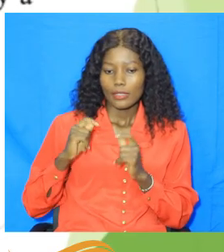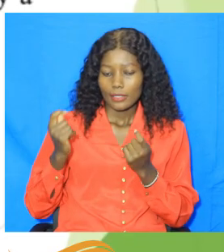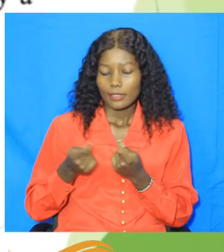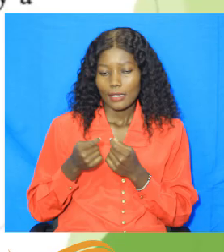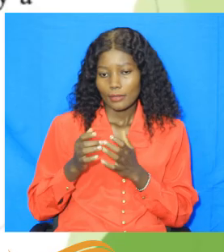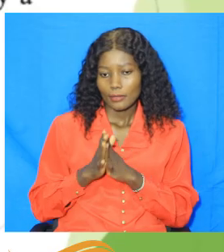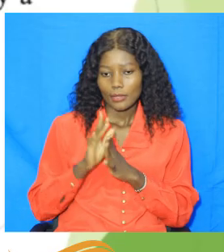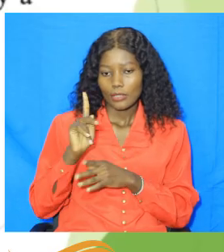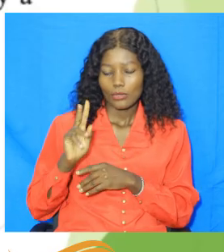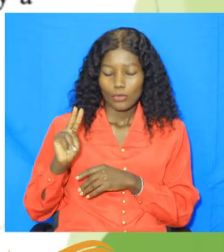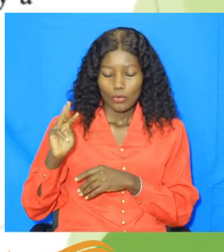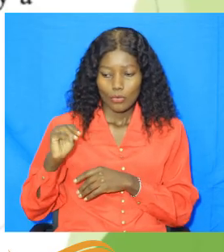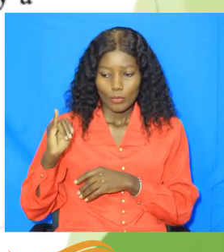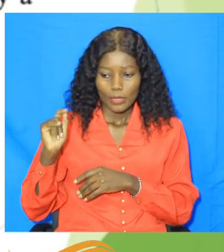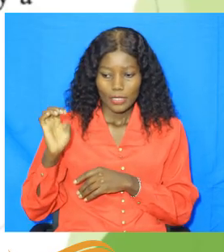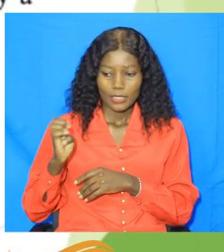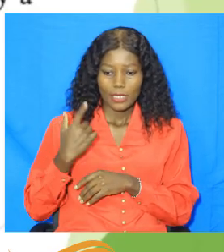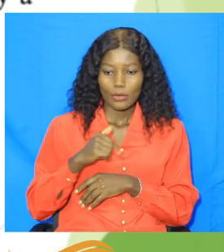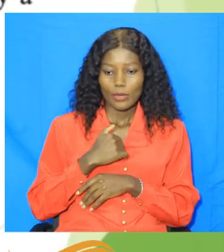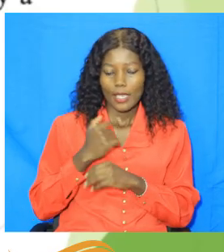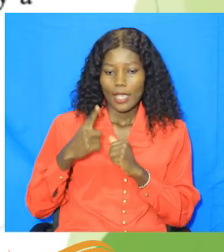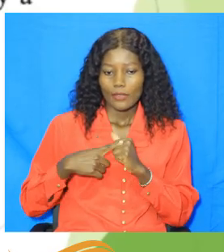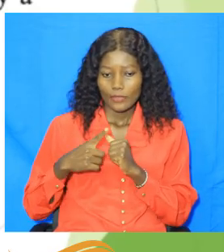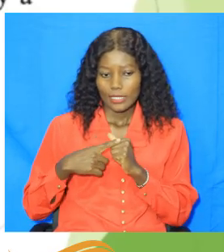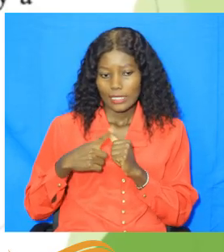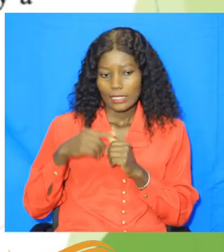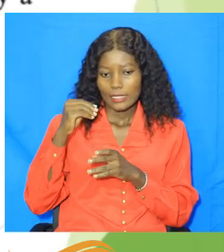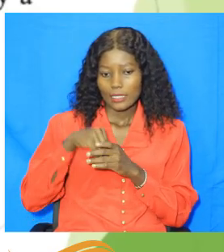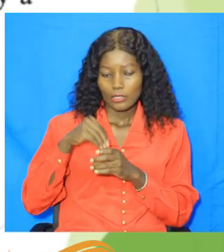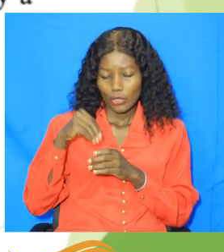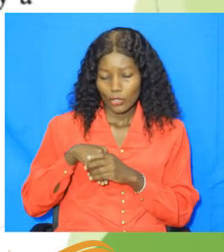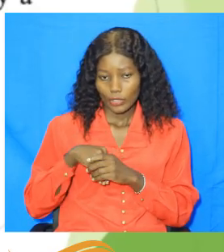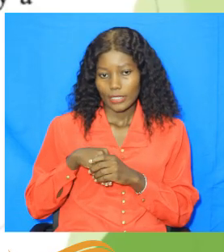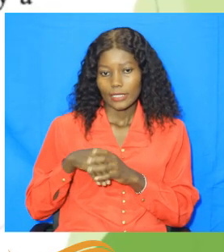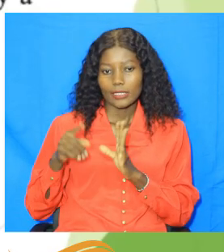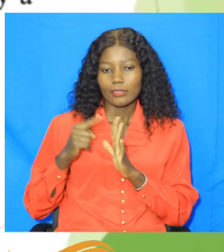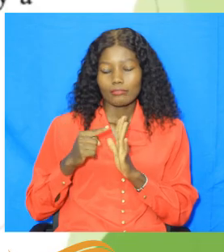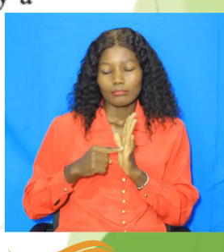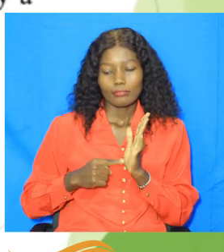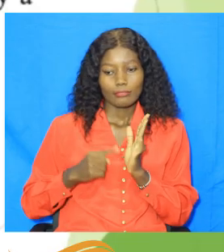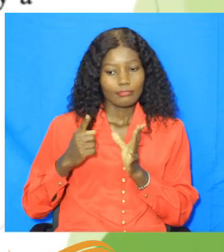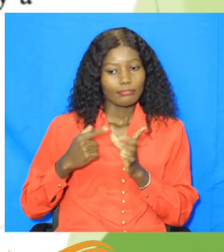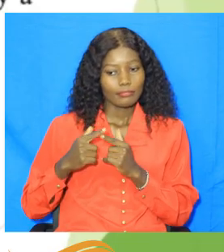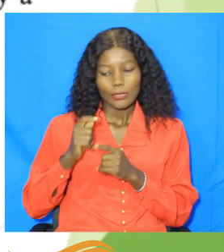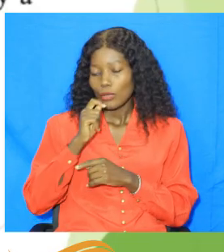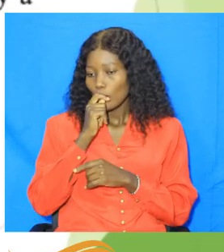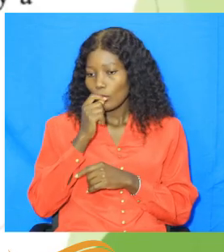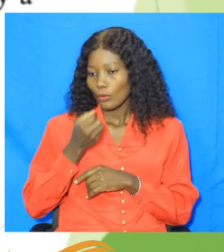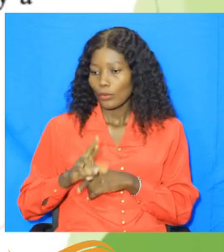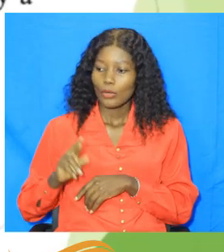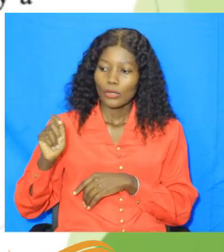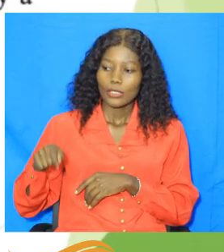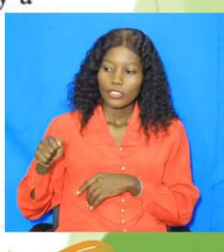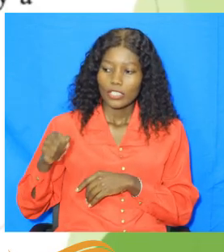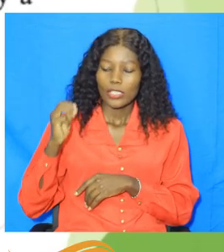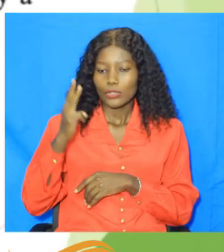we have 6 scoring criteria. The referee or the judge will have to